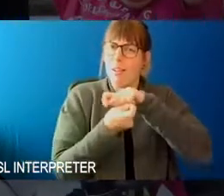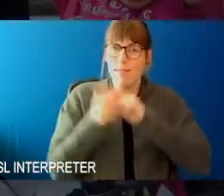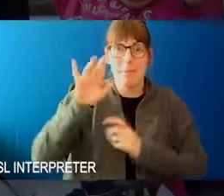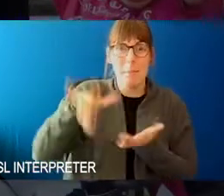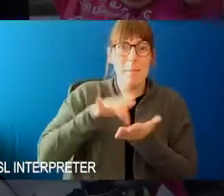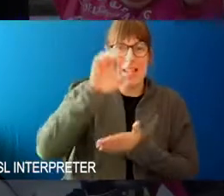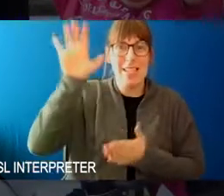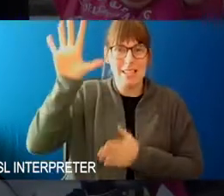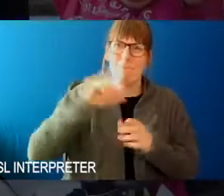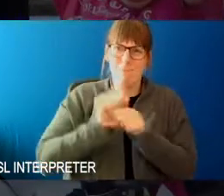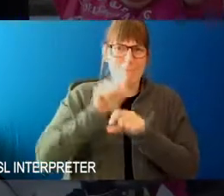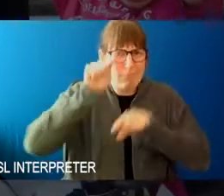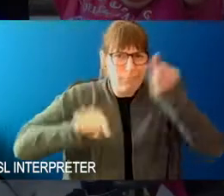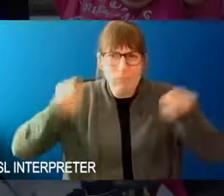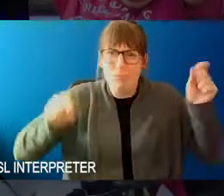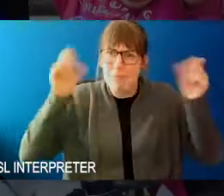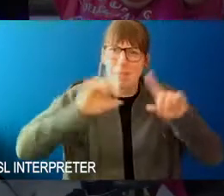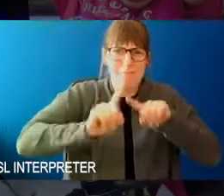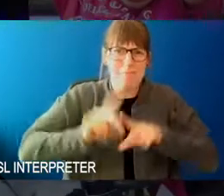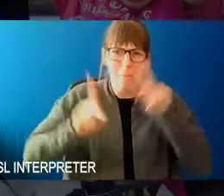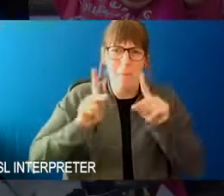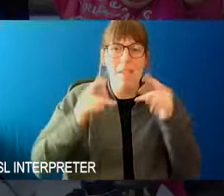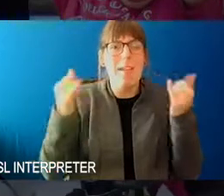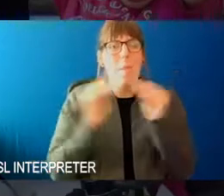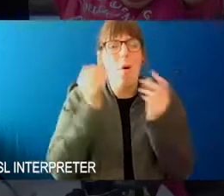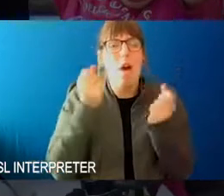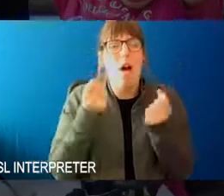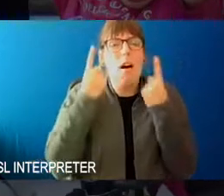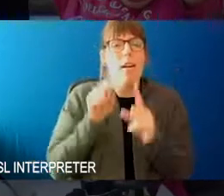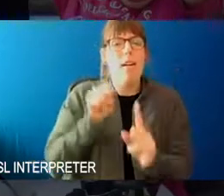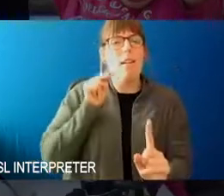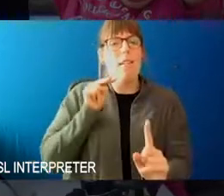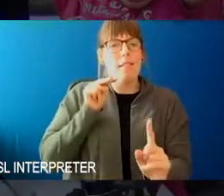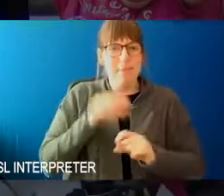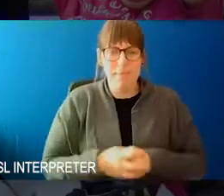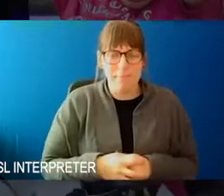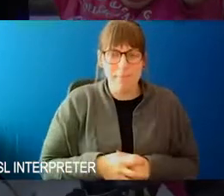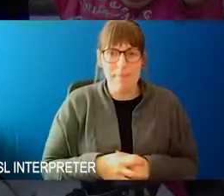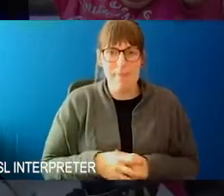East and its diverse populations with a more enlightened understanding.